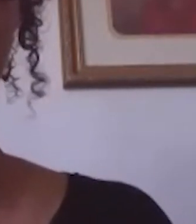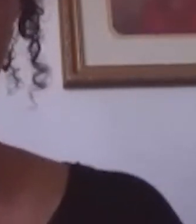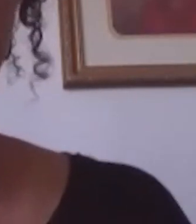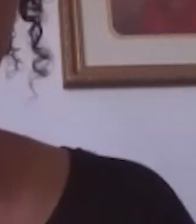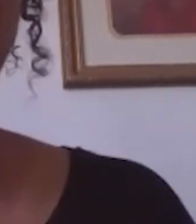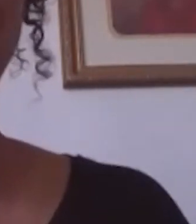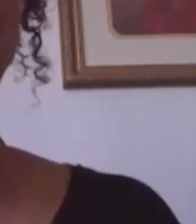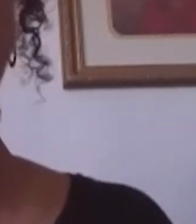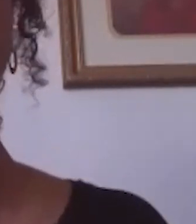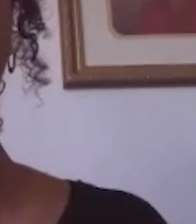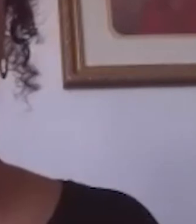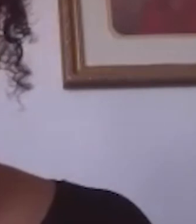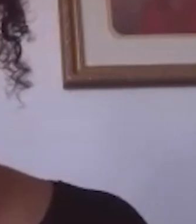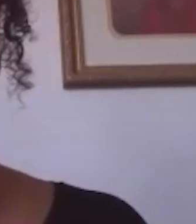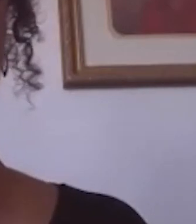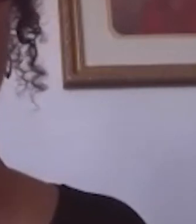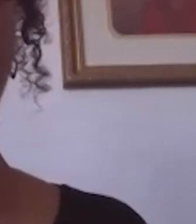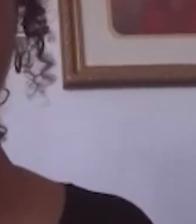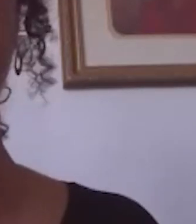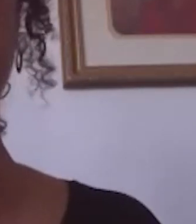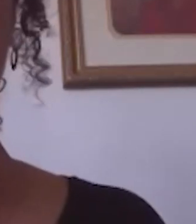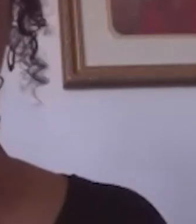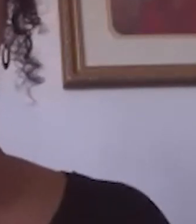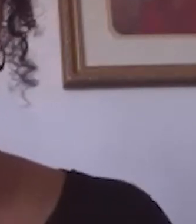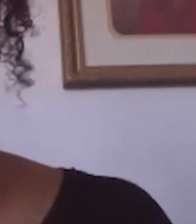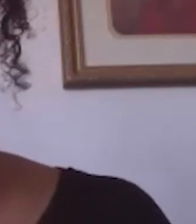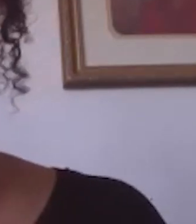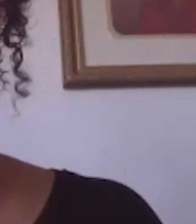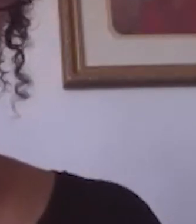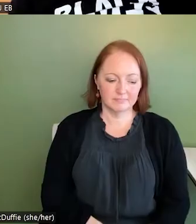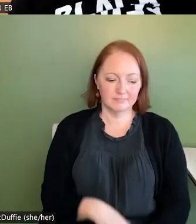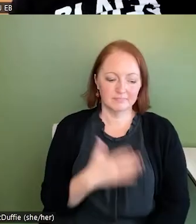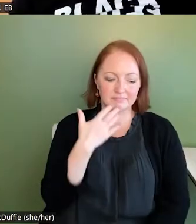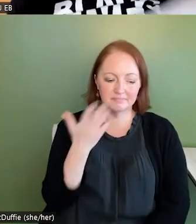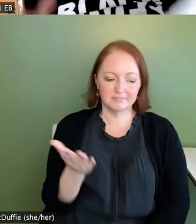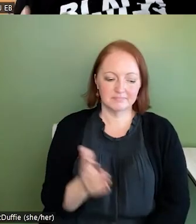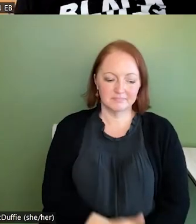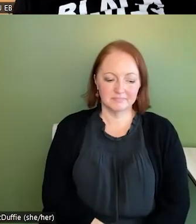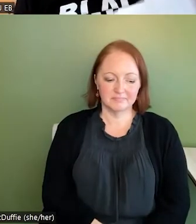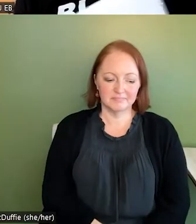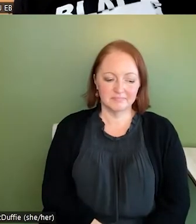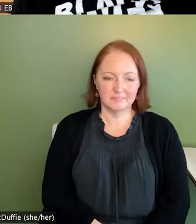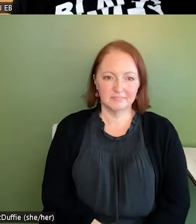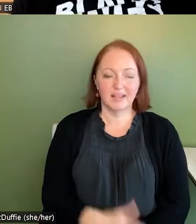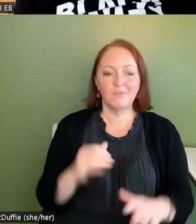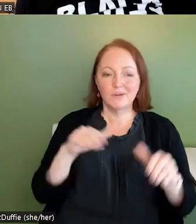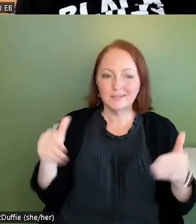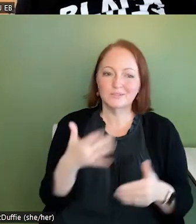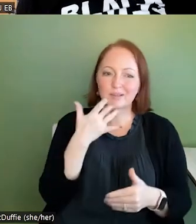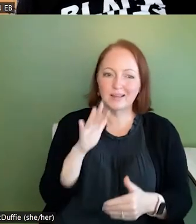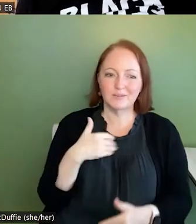so that our speakers can stand out. So I'm going to do, and I'm from San Bernardino, Cal State San Bernardino. Now I'd like to introduce, we're very lucky to